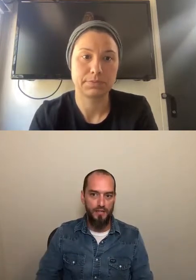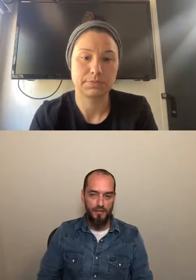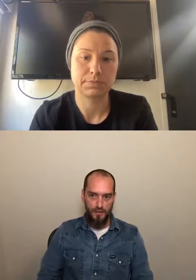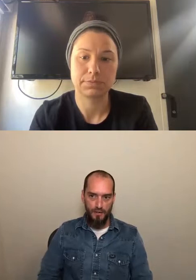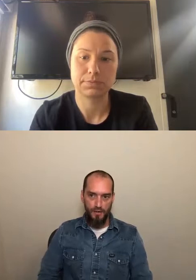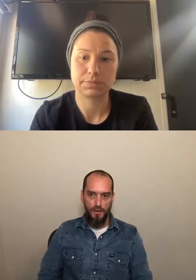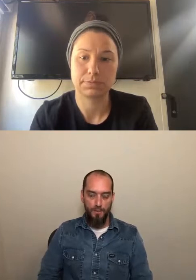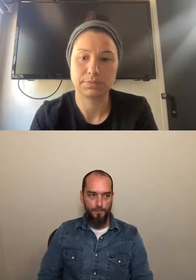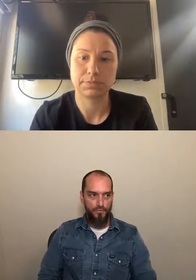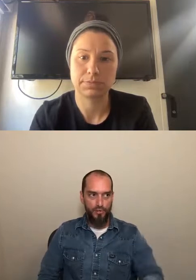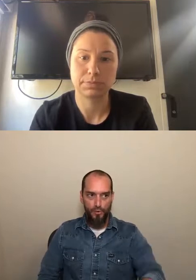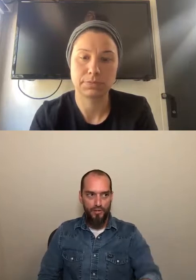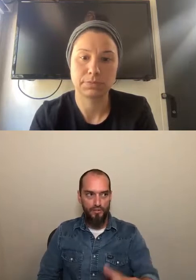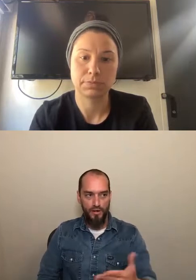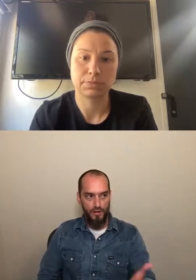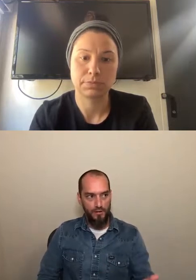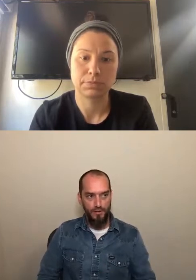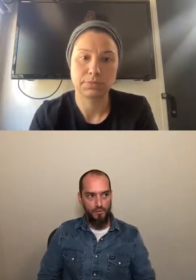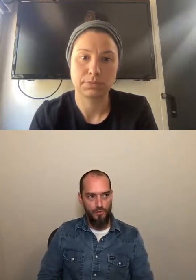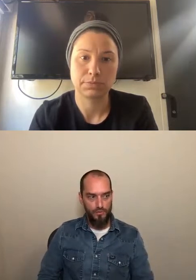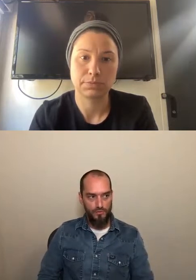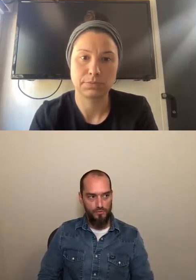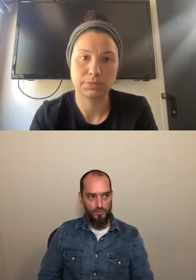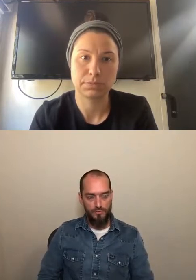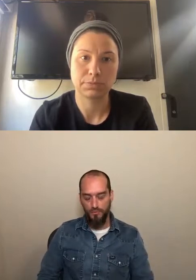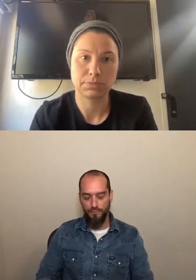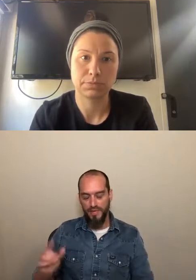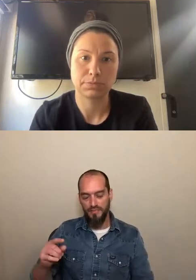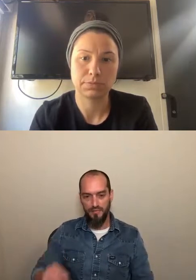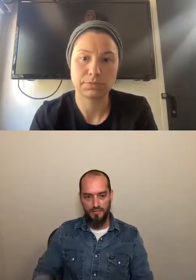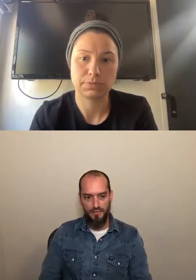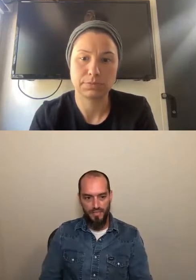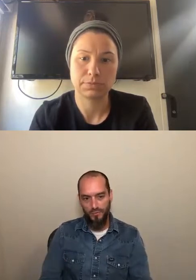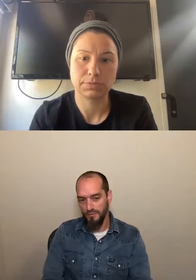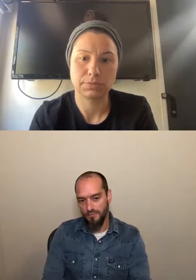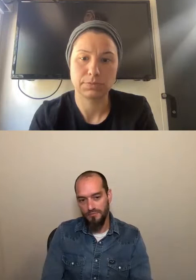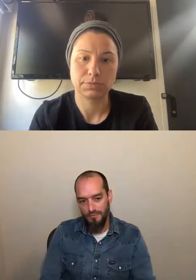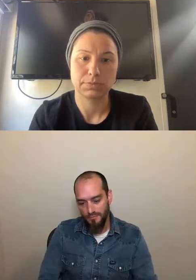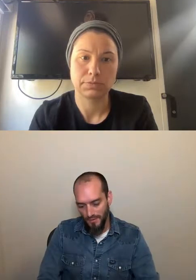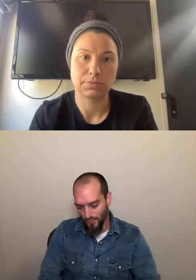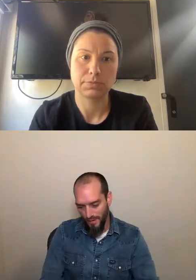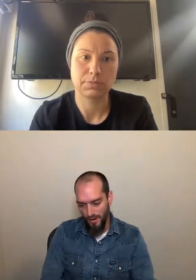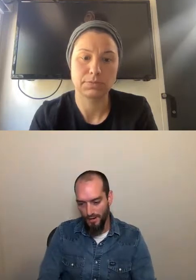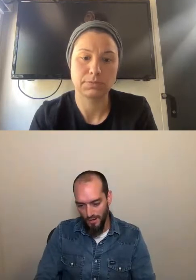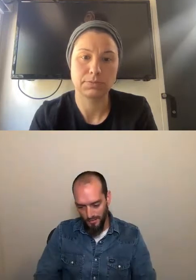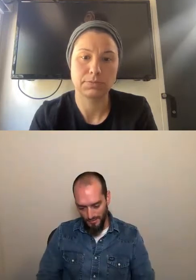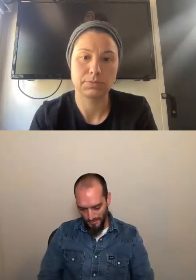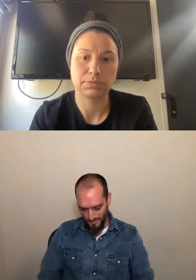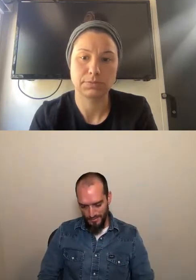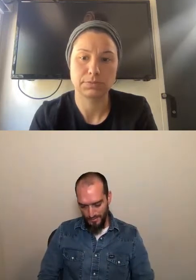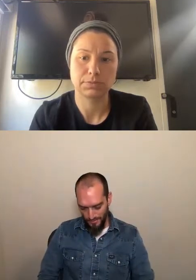remediated? But if we're going in there with the basics, and that's what our